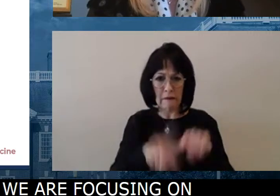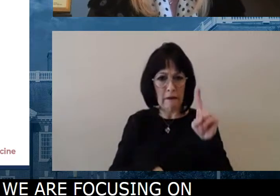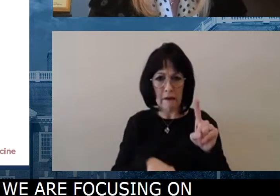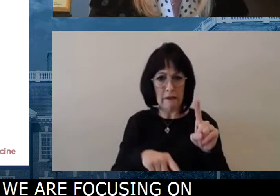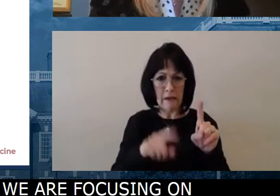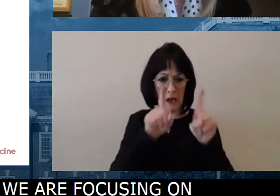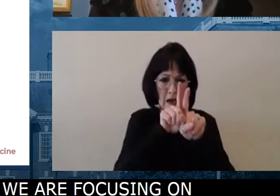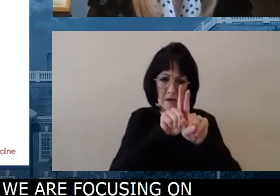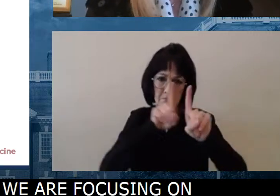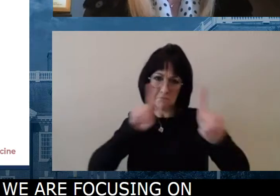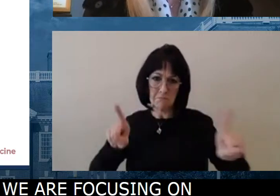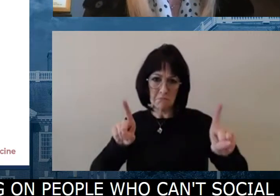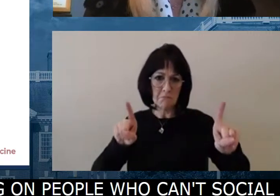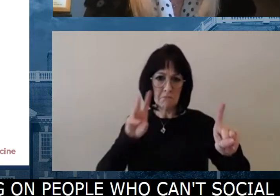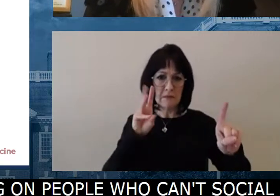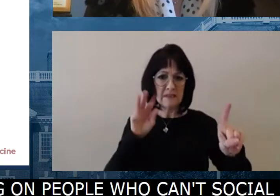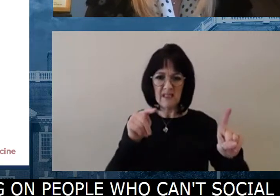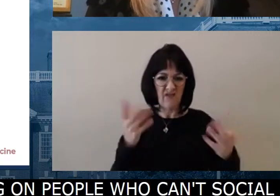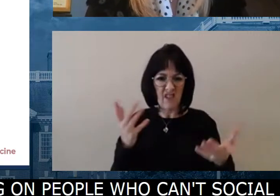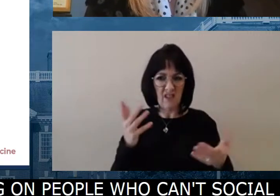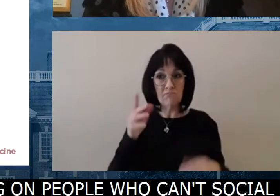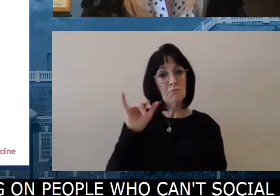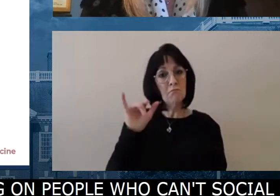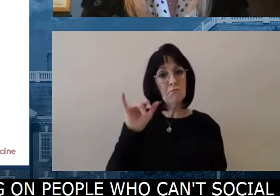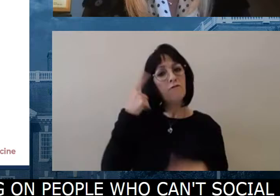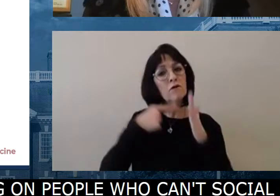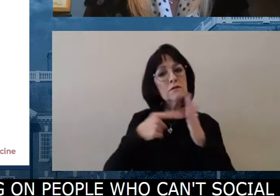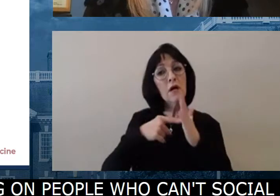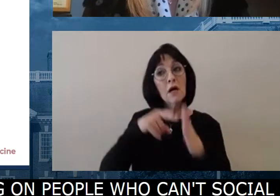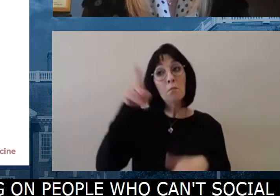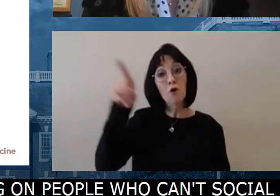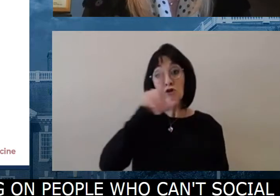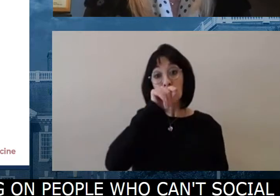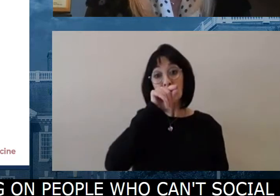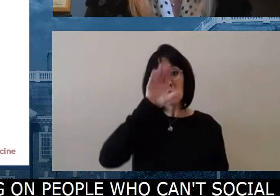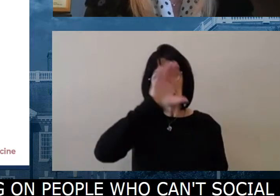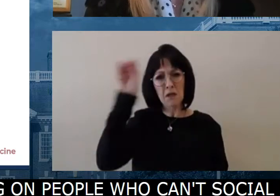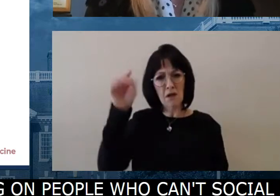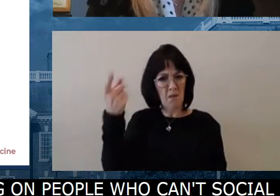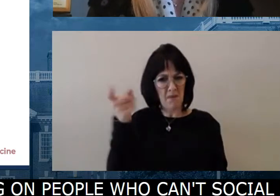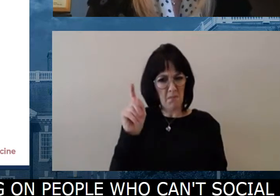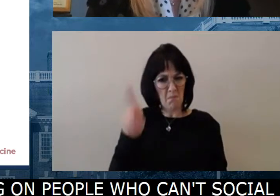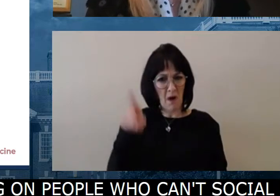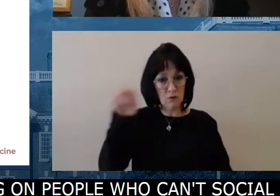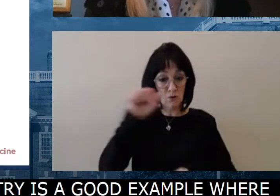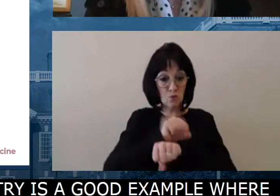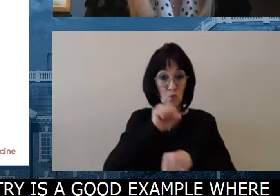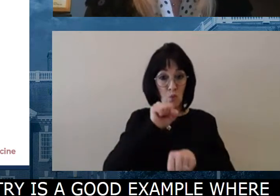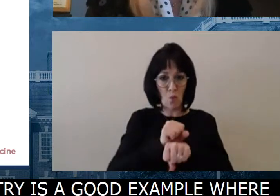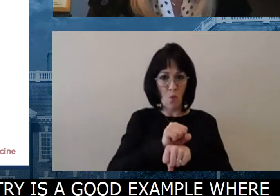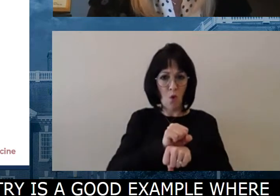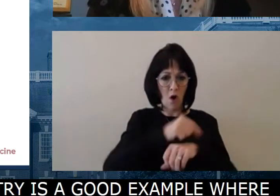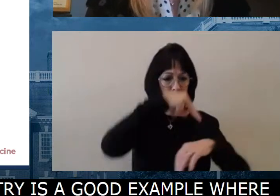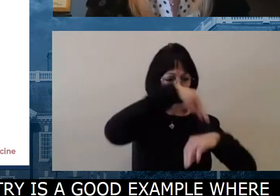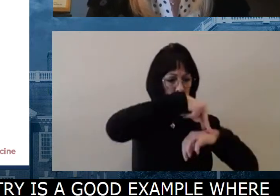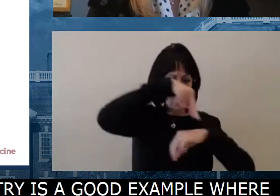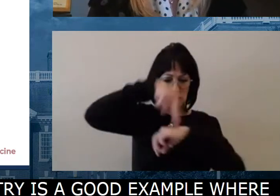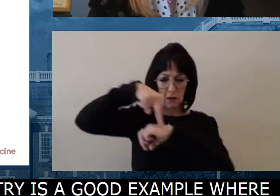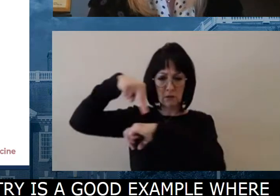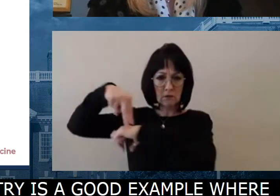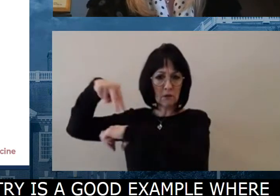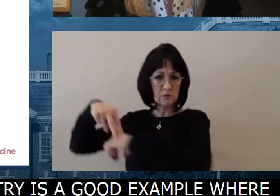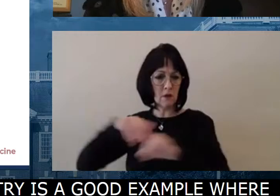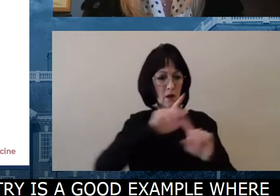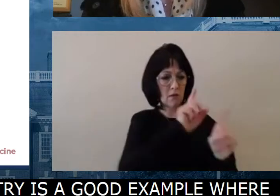work closely together or are interacting with the public. Again, can't social